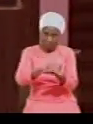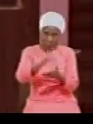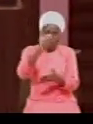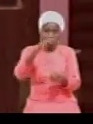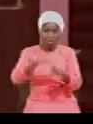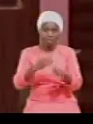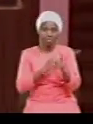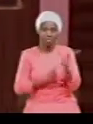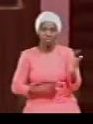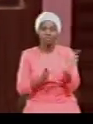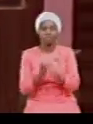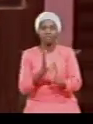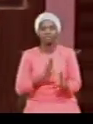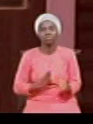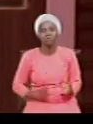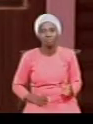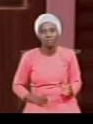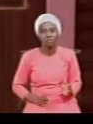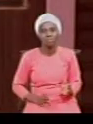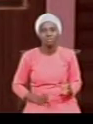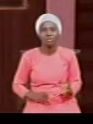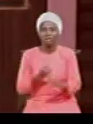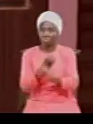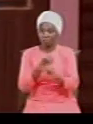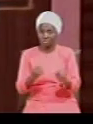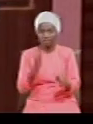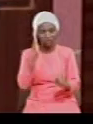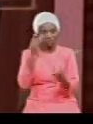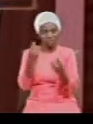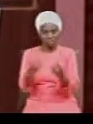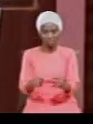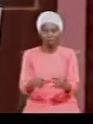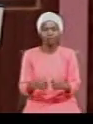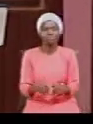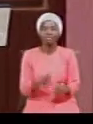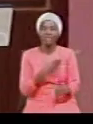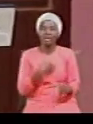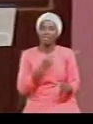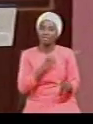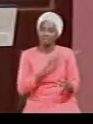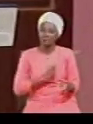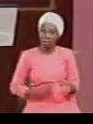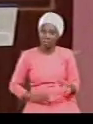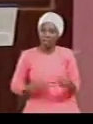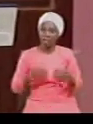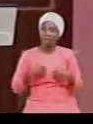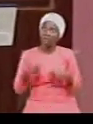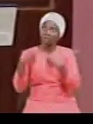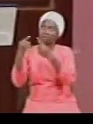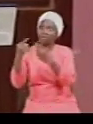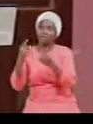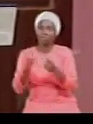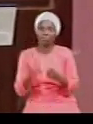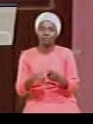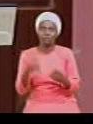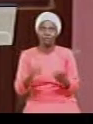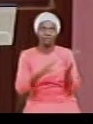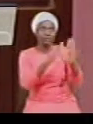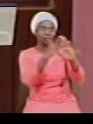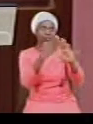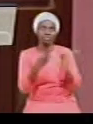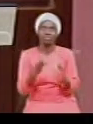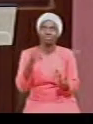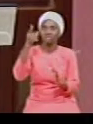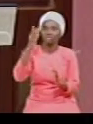Lord Jesus Christ, salvation will come. And Christ has gone to the very presence